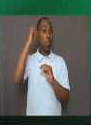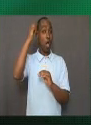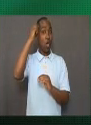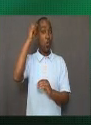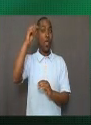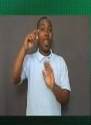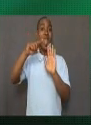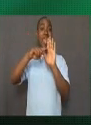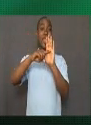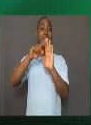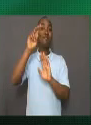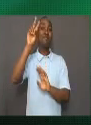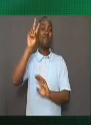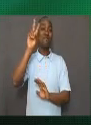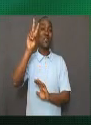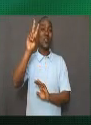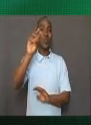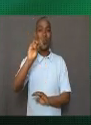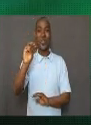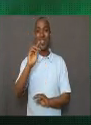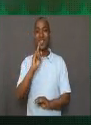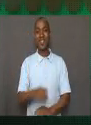of -2 meters.